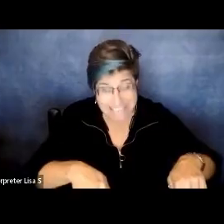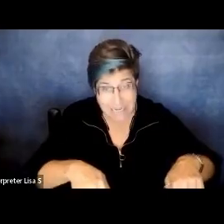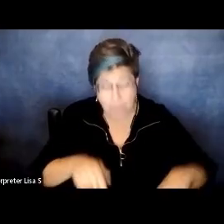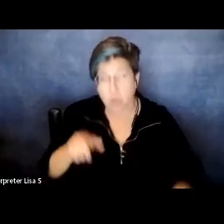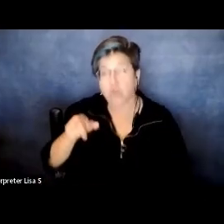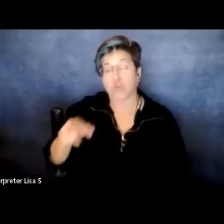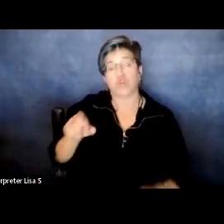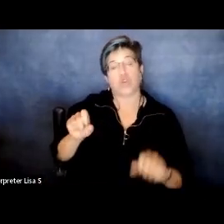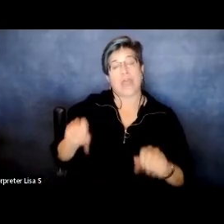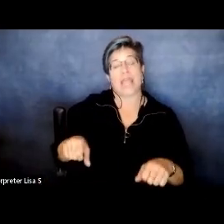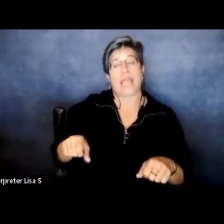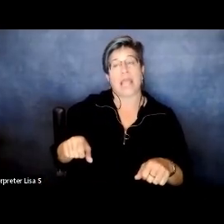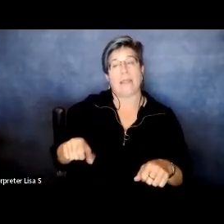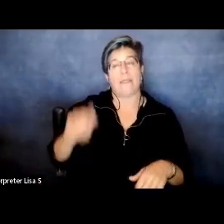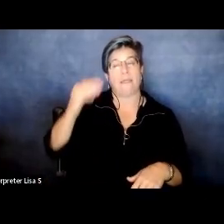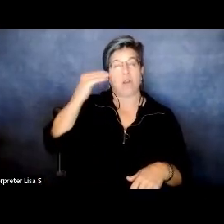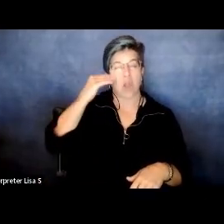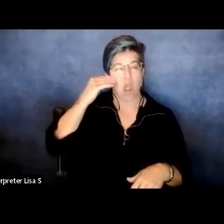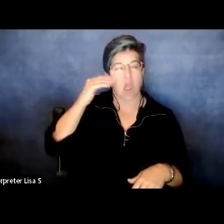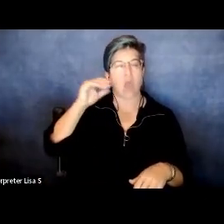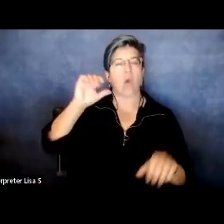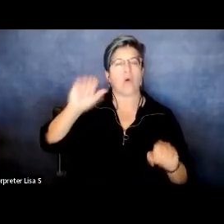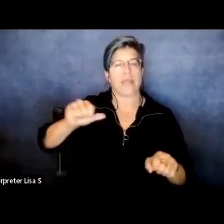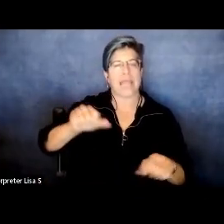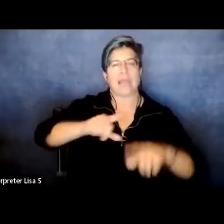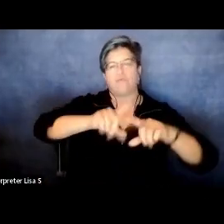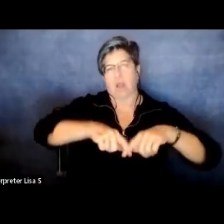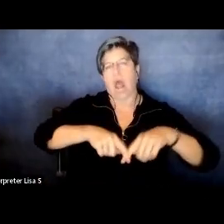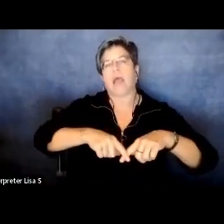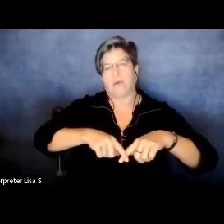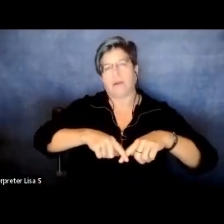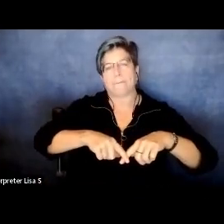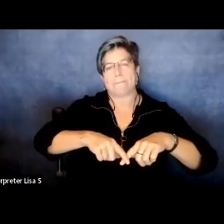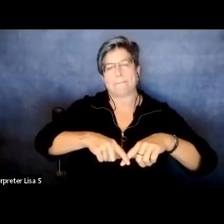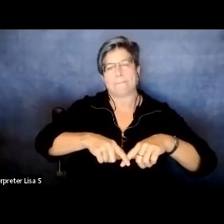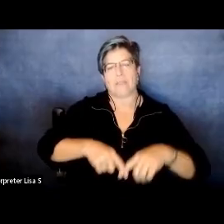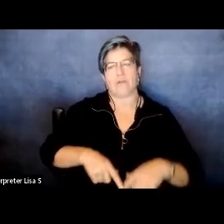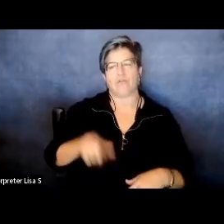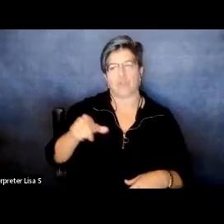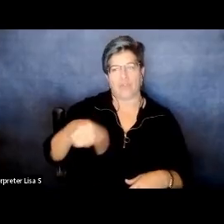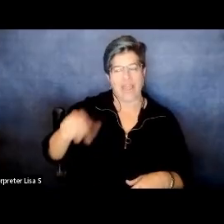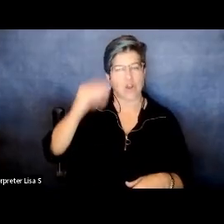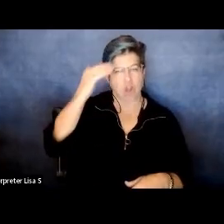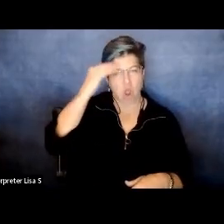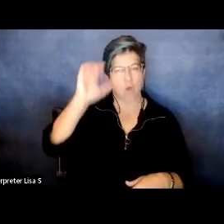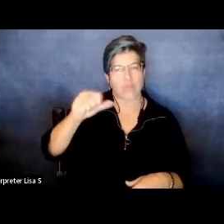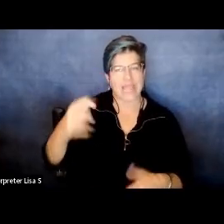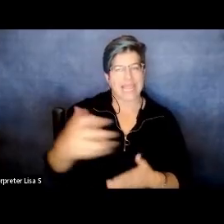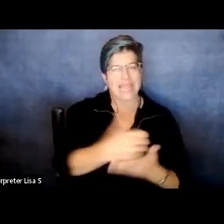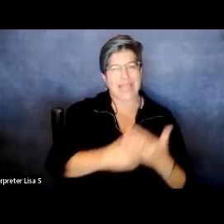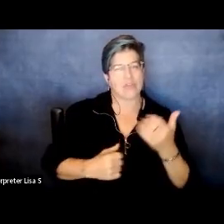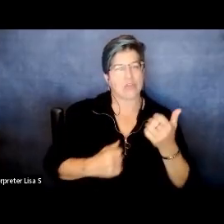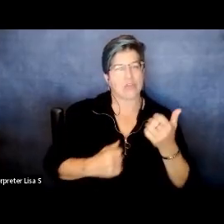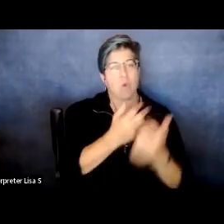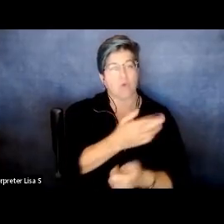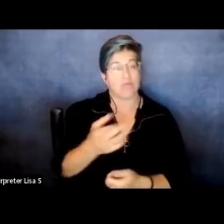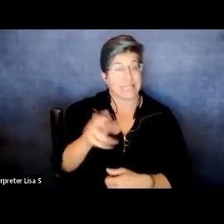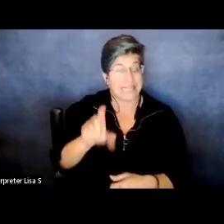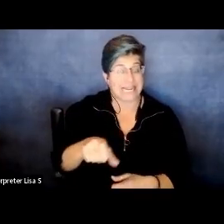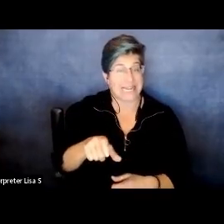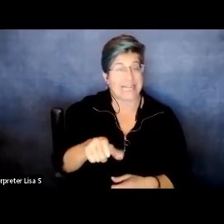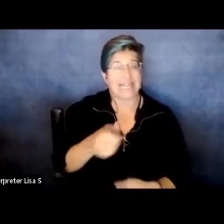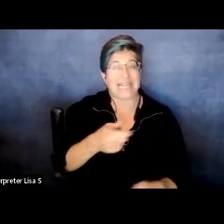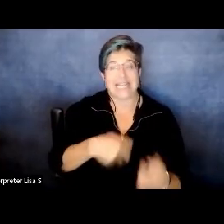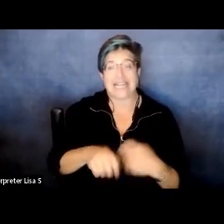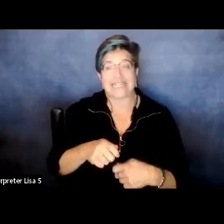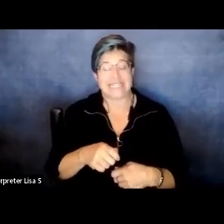can know that they can fall back on them, so that they can get the support and resources that they need rather than